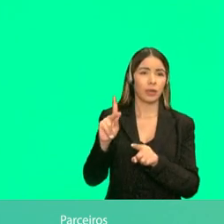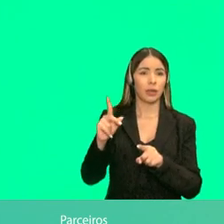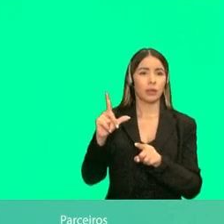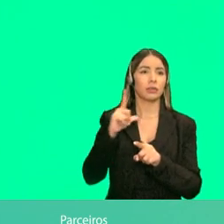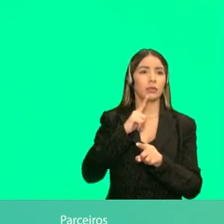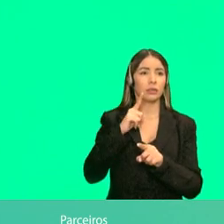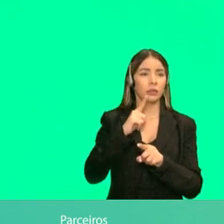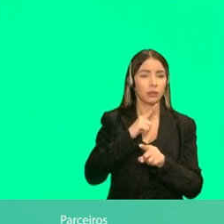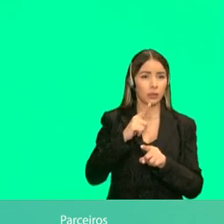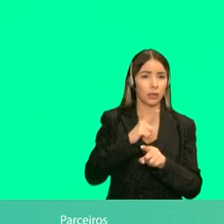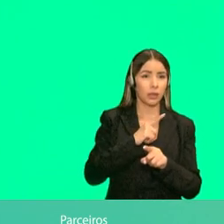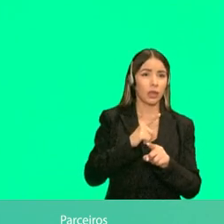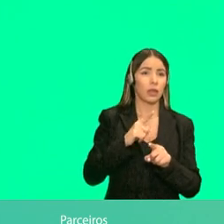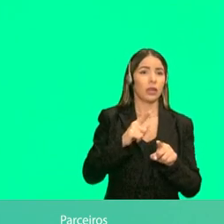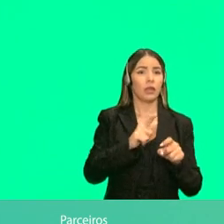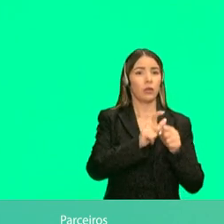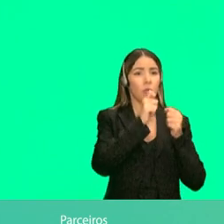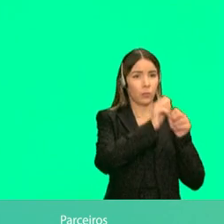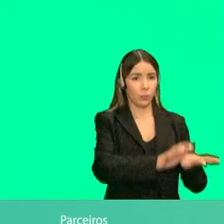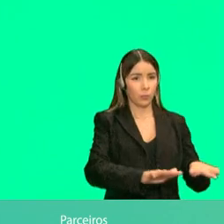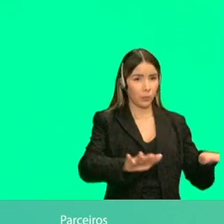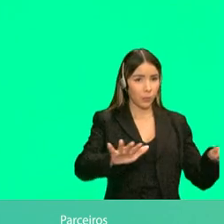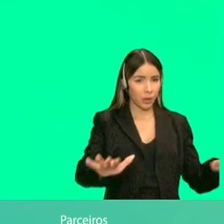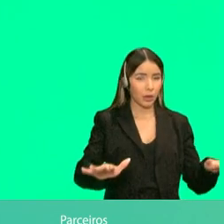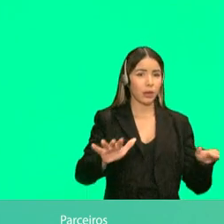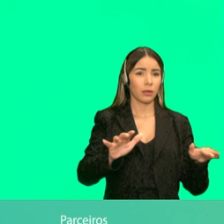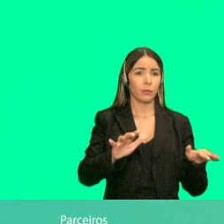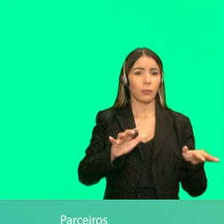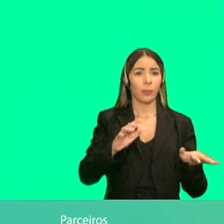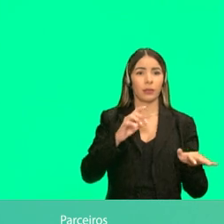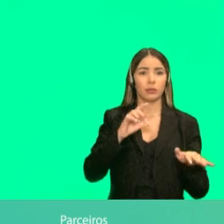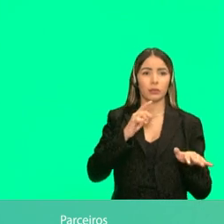of carbon emissions